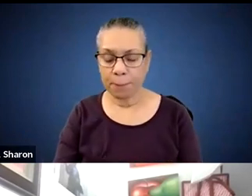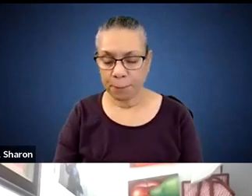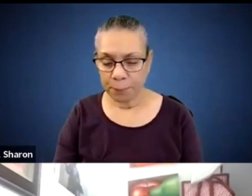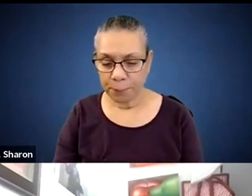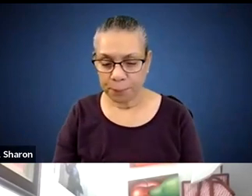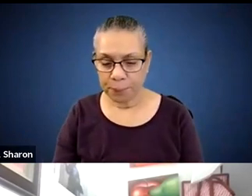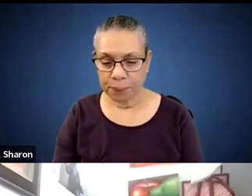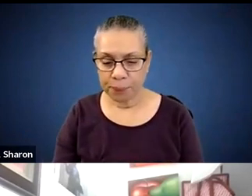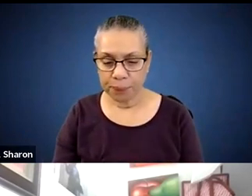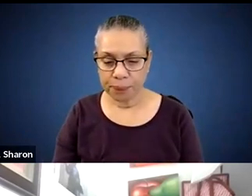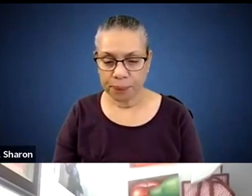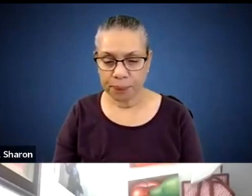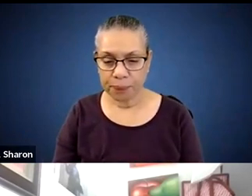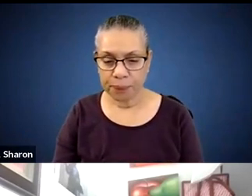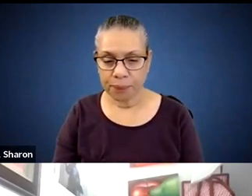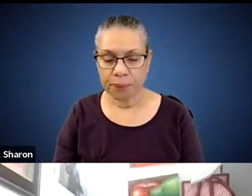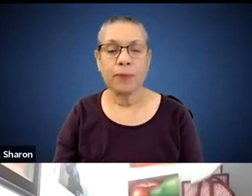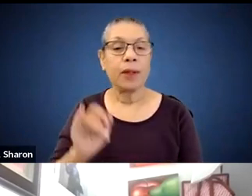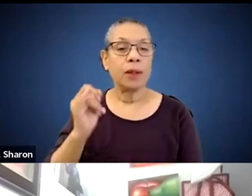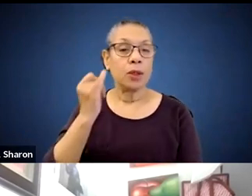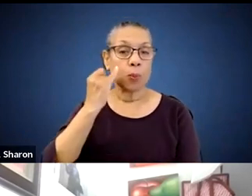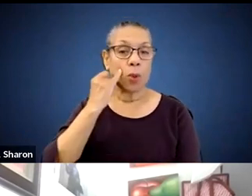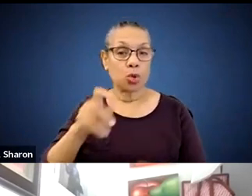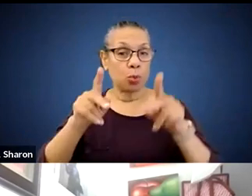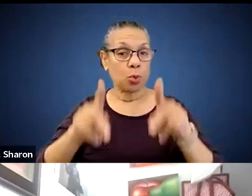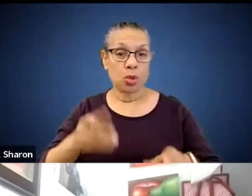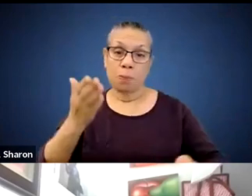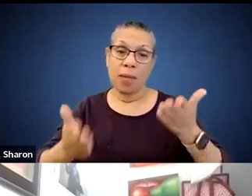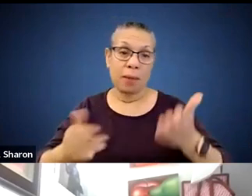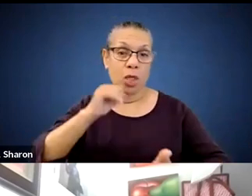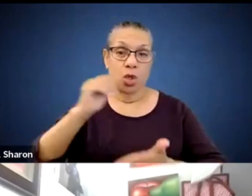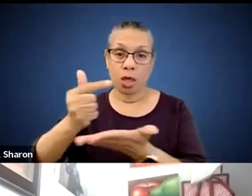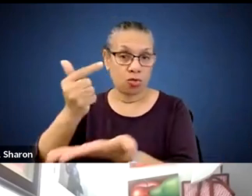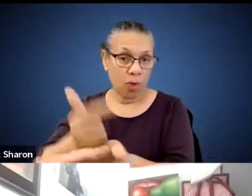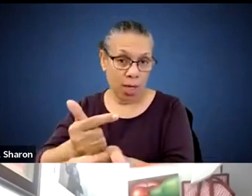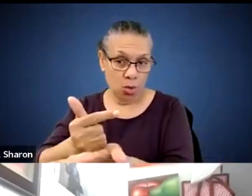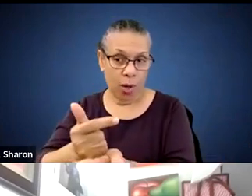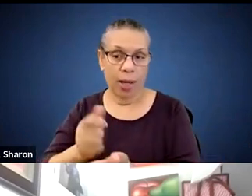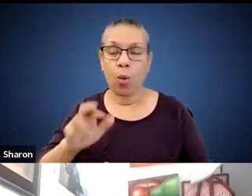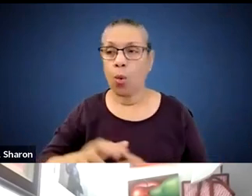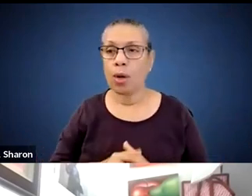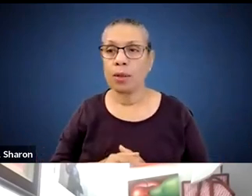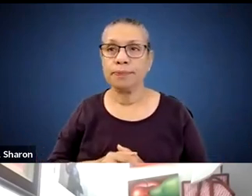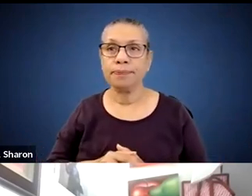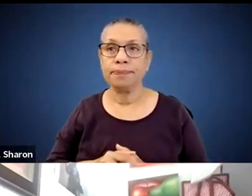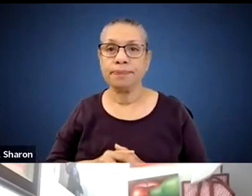in situations where a person may not graduate or is having